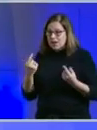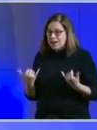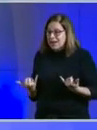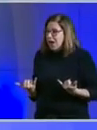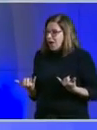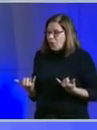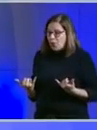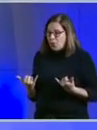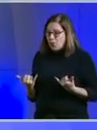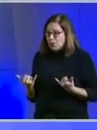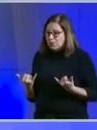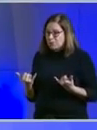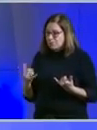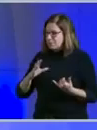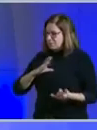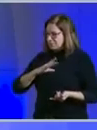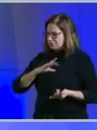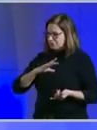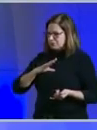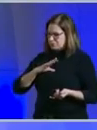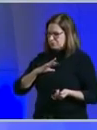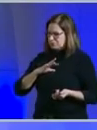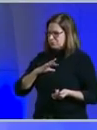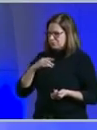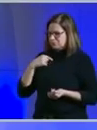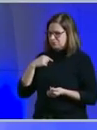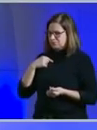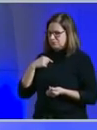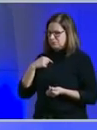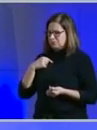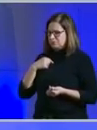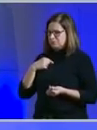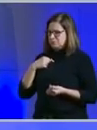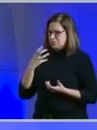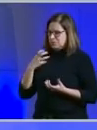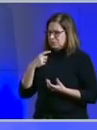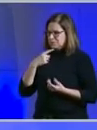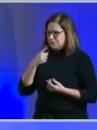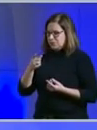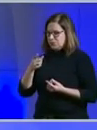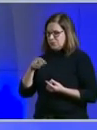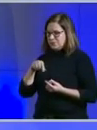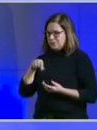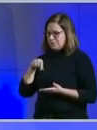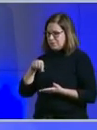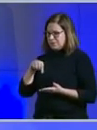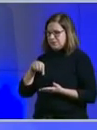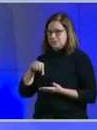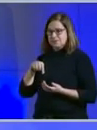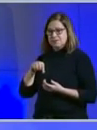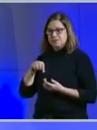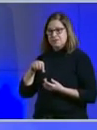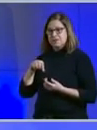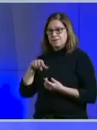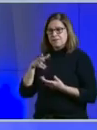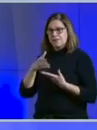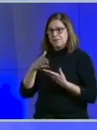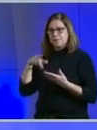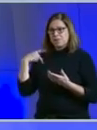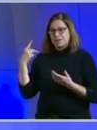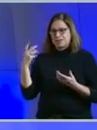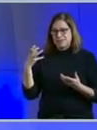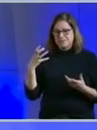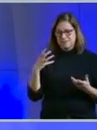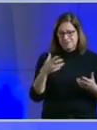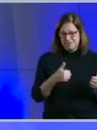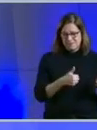many years it is since the control board period, things have accreted positively. So you've had people like Neil from